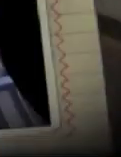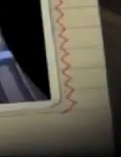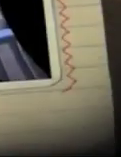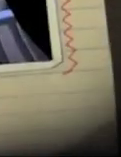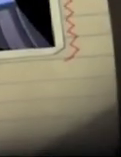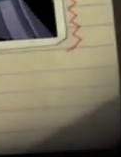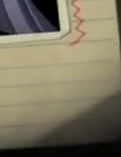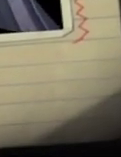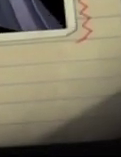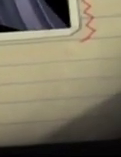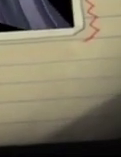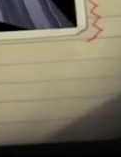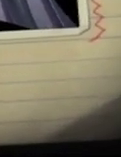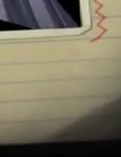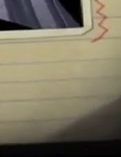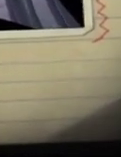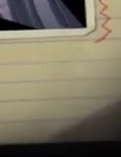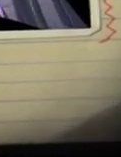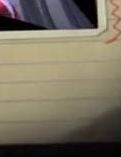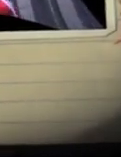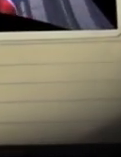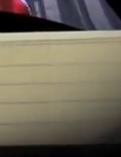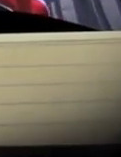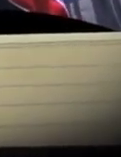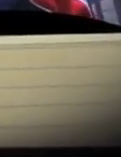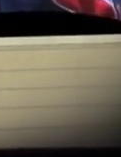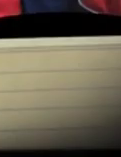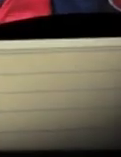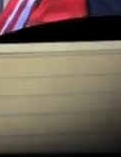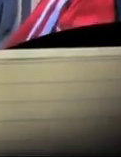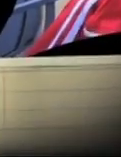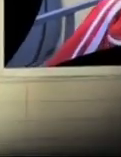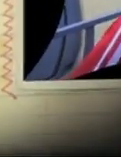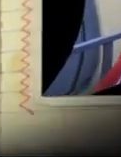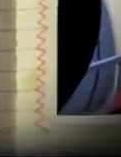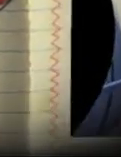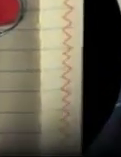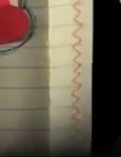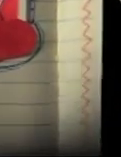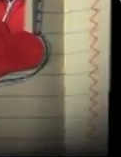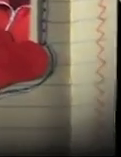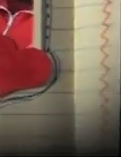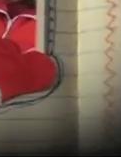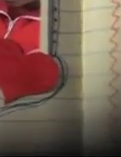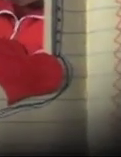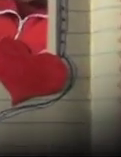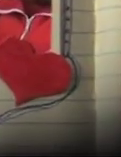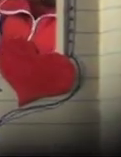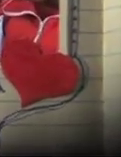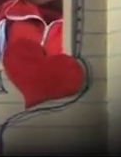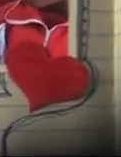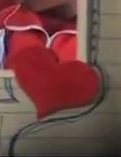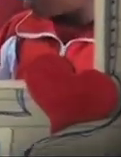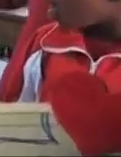I like Edu Channel because it's an educative channel. It helps people to be respectful to their parents